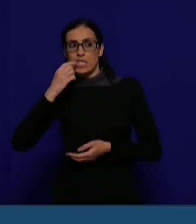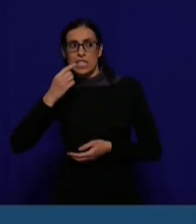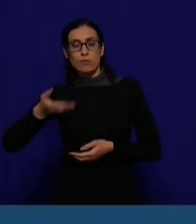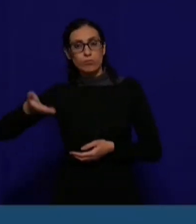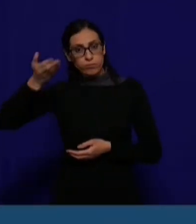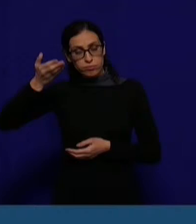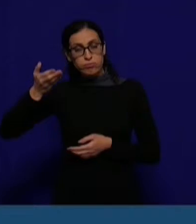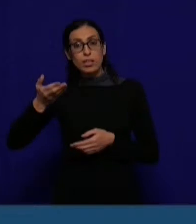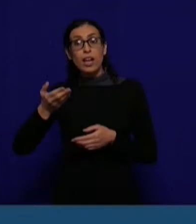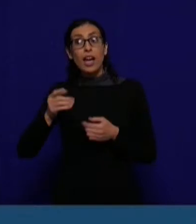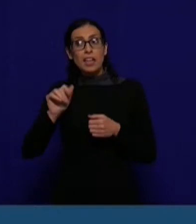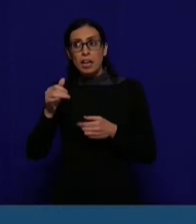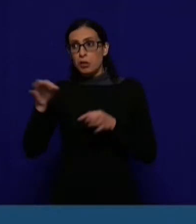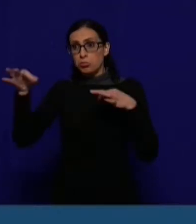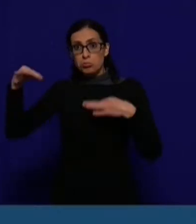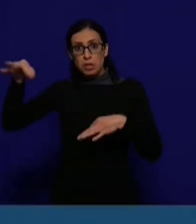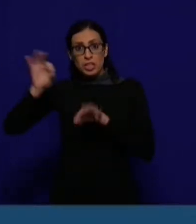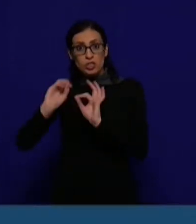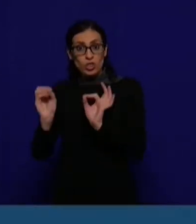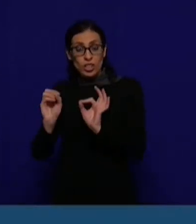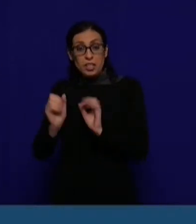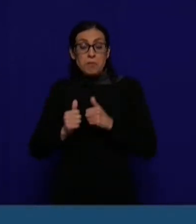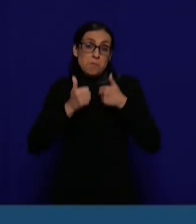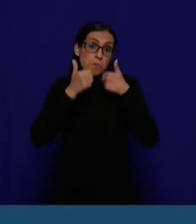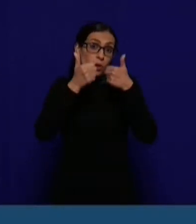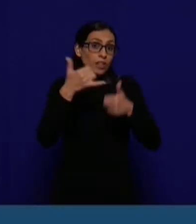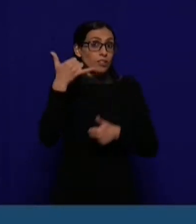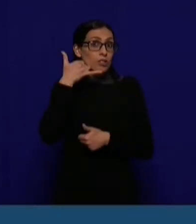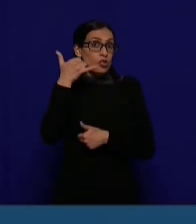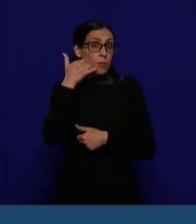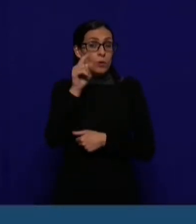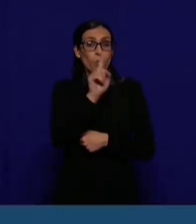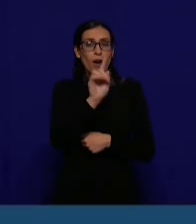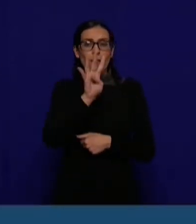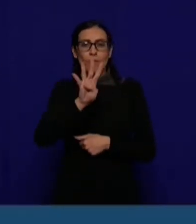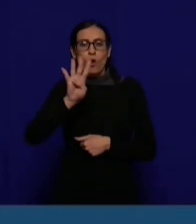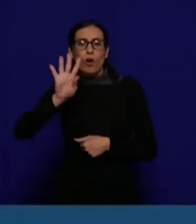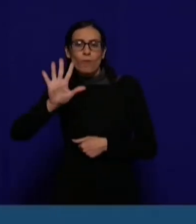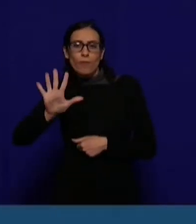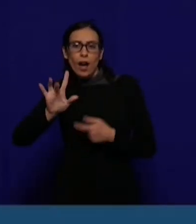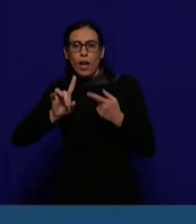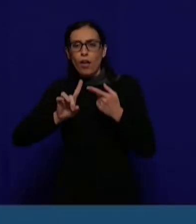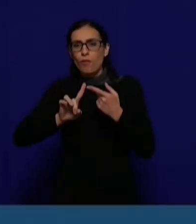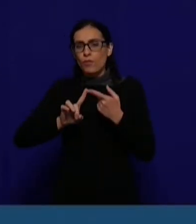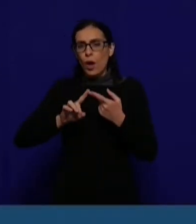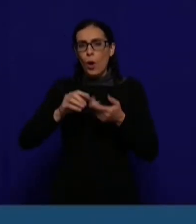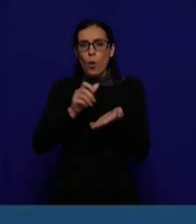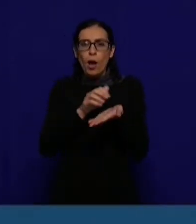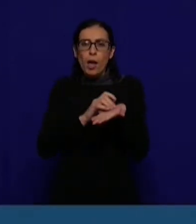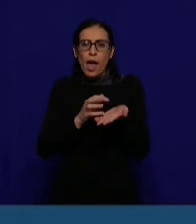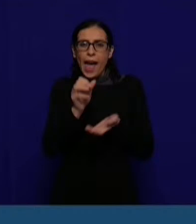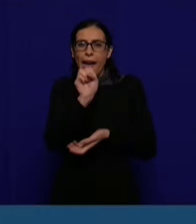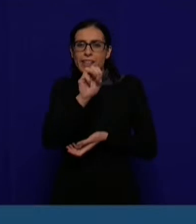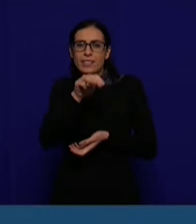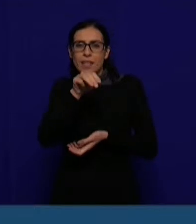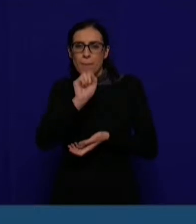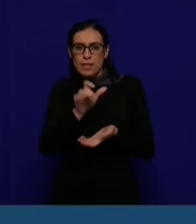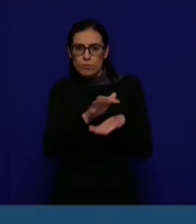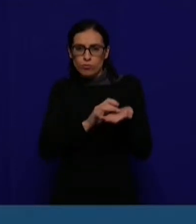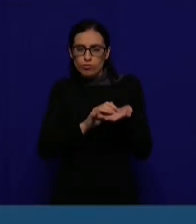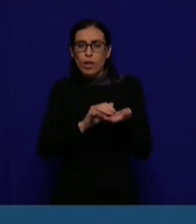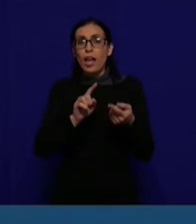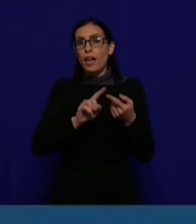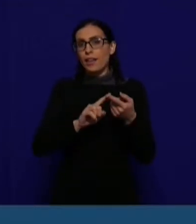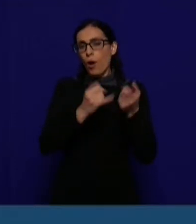l-invit importanti li ċemplu fuq il-145 jew inkella tibbukjaw ukoll online jew permezz tal-SMS ħalli aħna nkun nistgħu nibatu